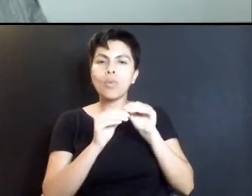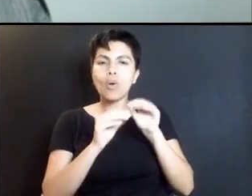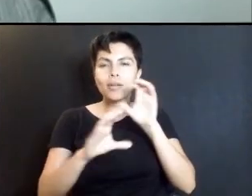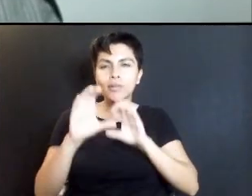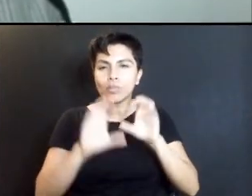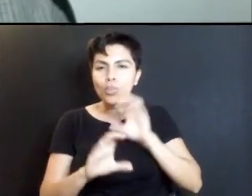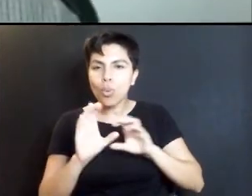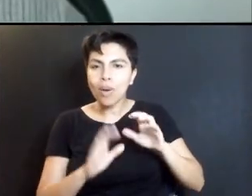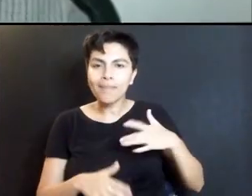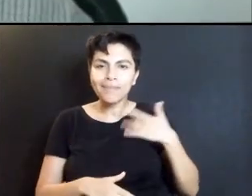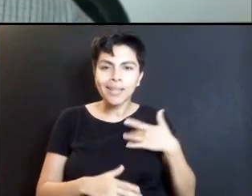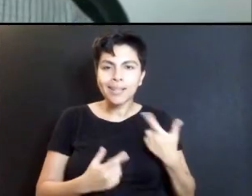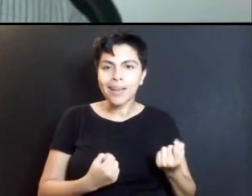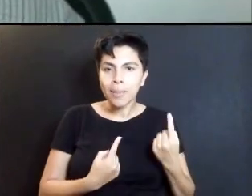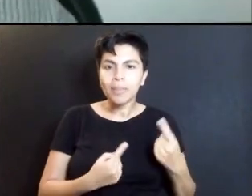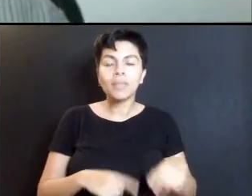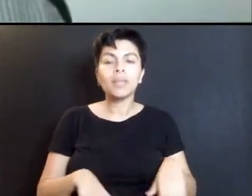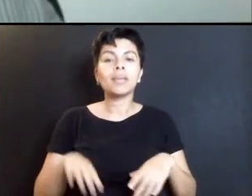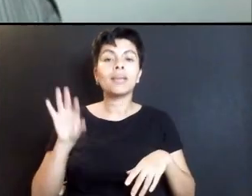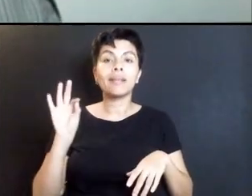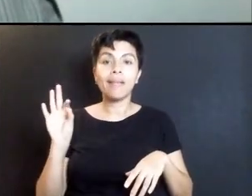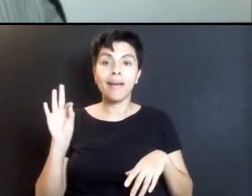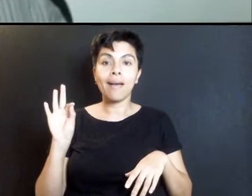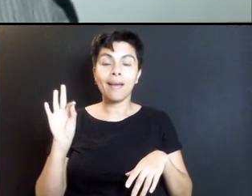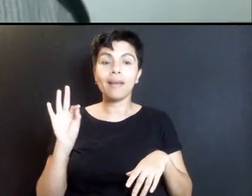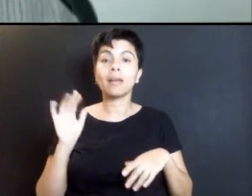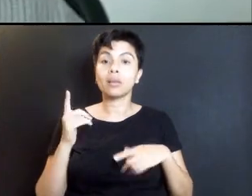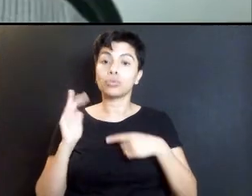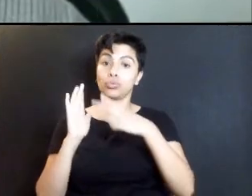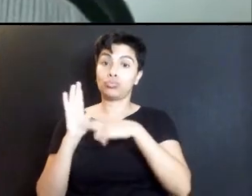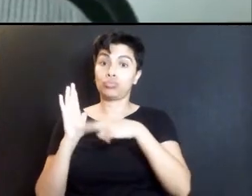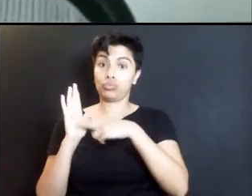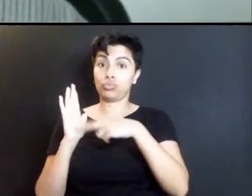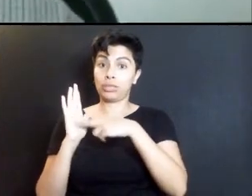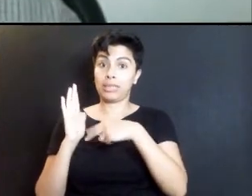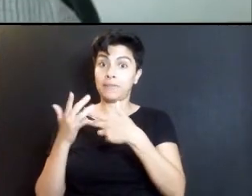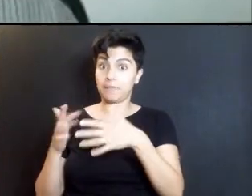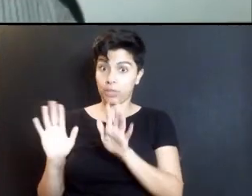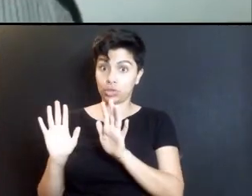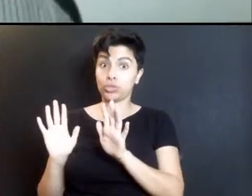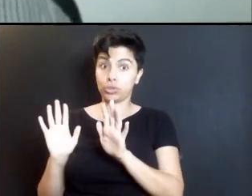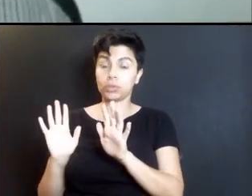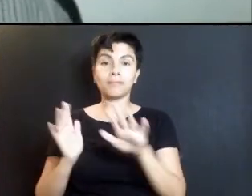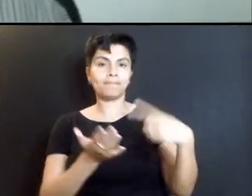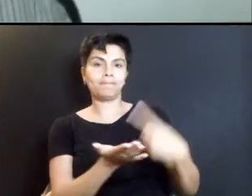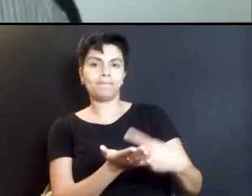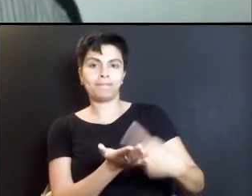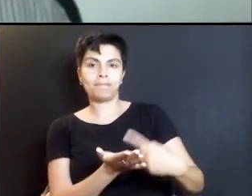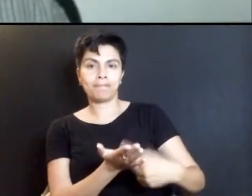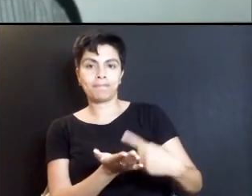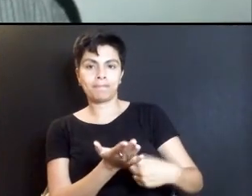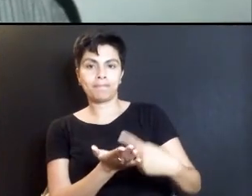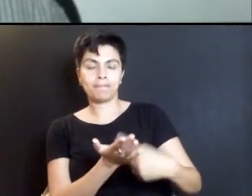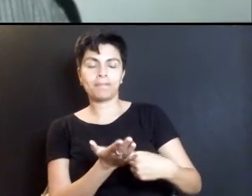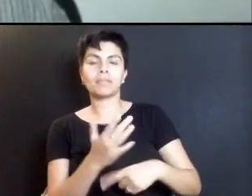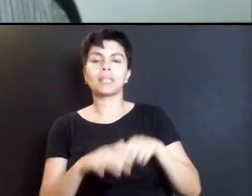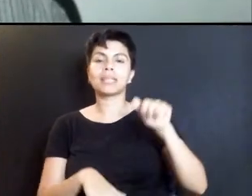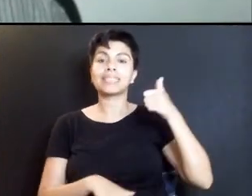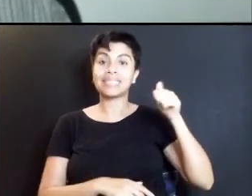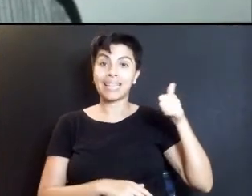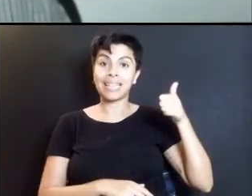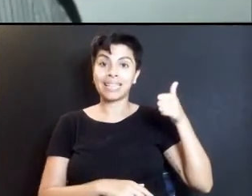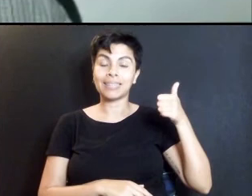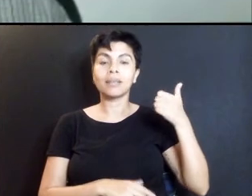foster empathy. Number 9, after reading this story, talk about it. And number